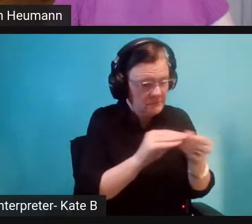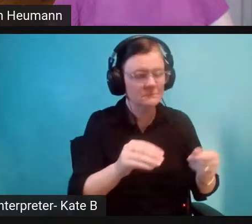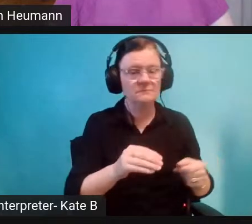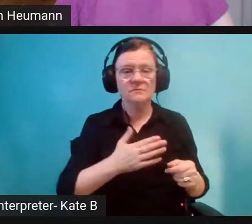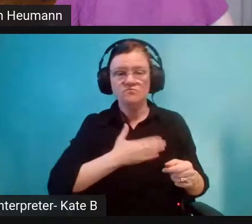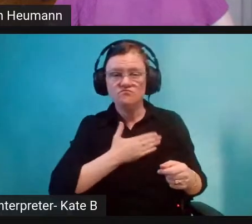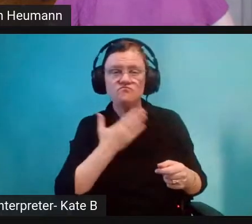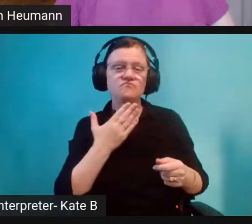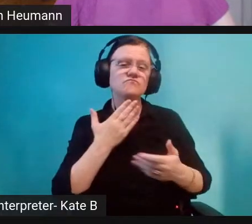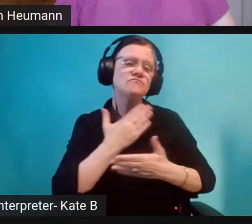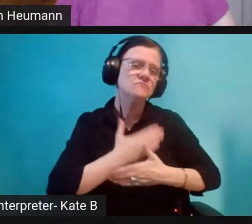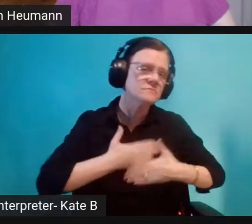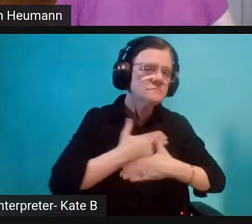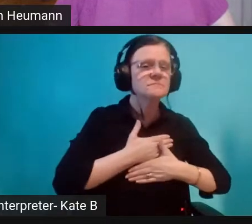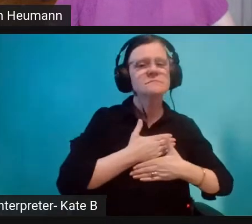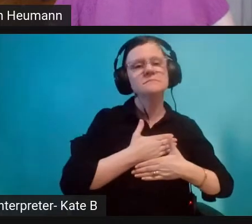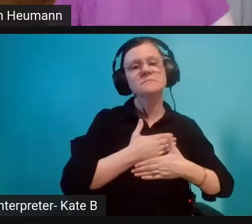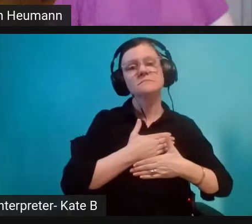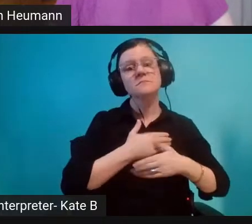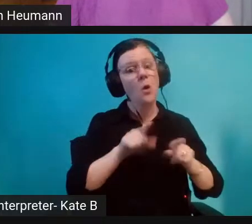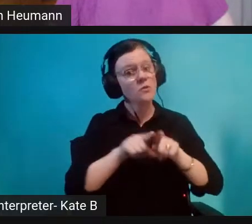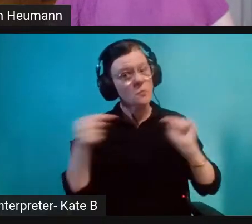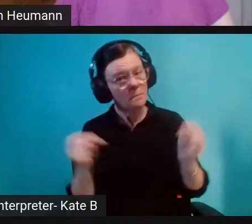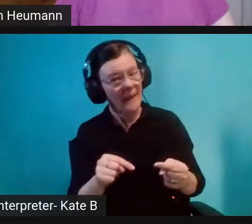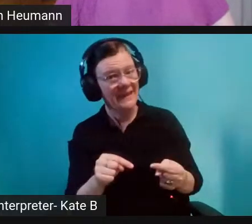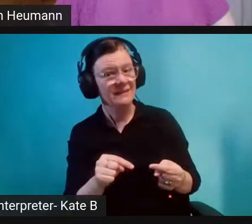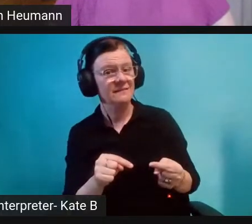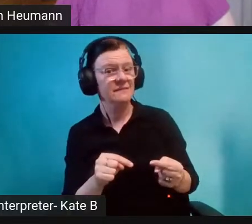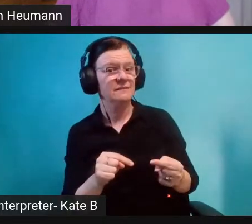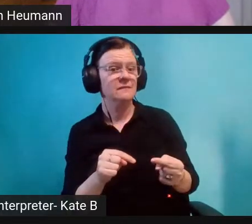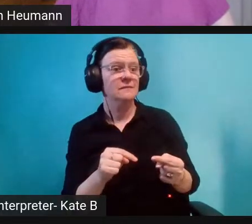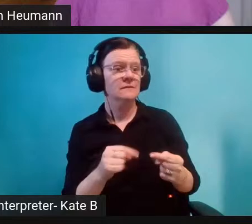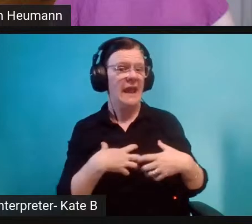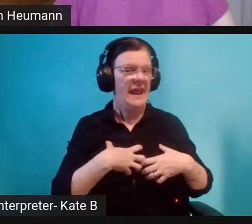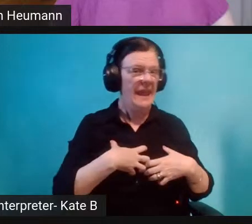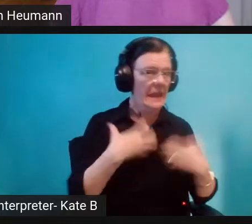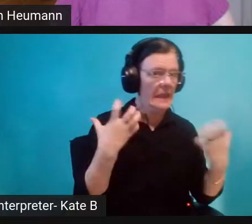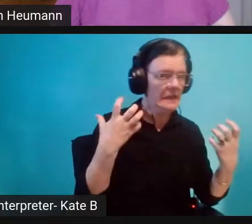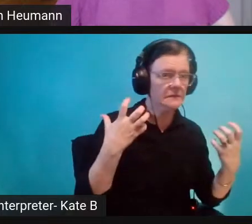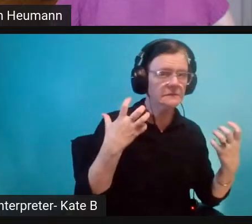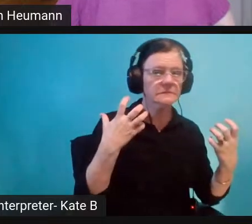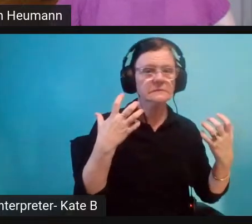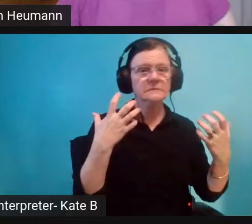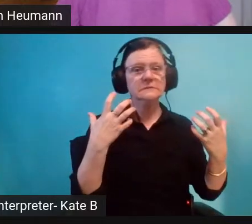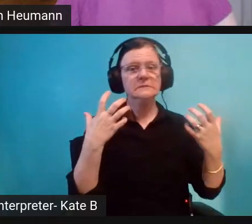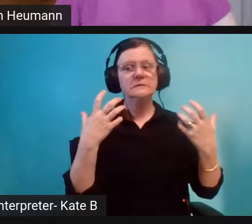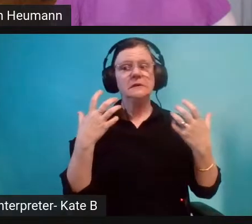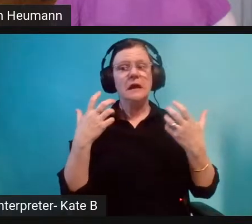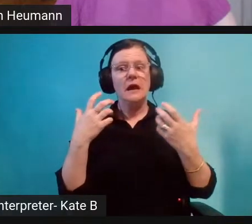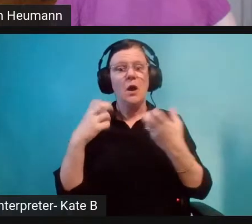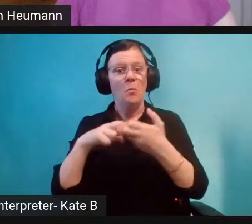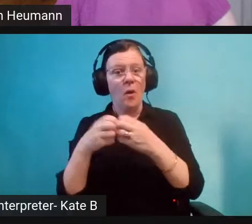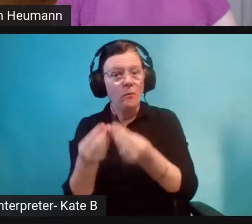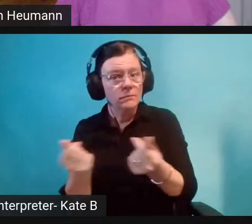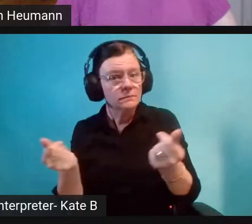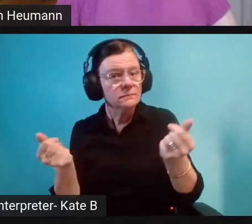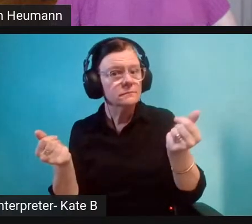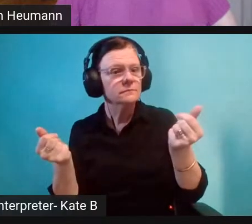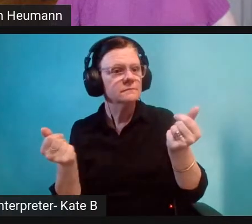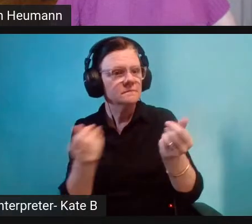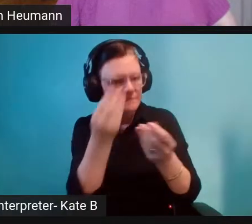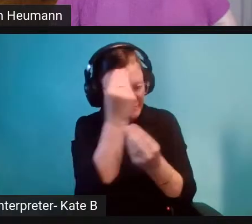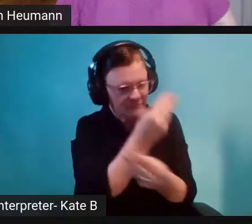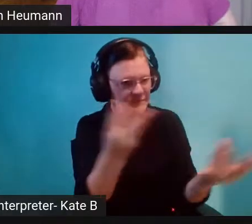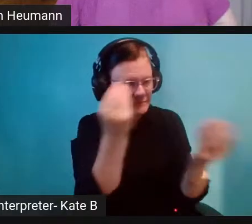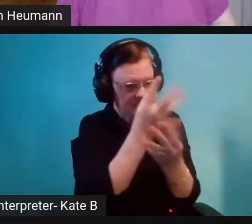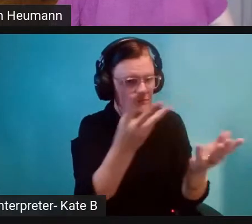joy, things that bring us pain, things that make us angry, things that bring to resolution, and getting other